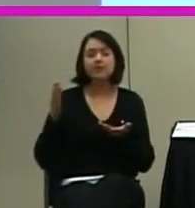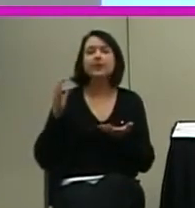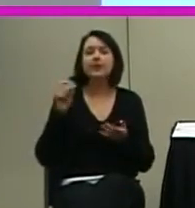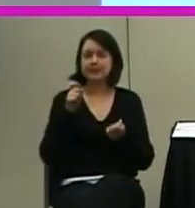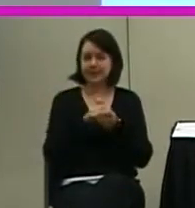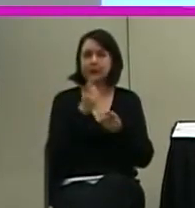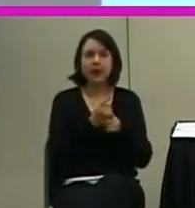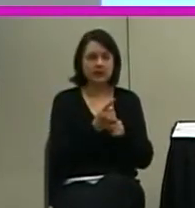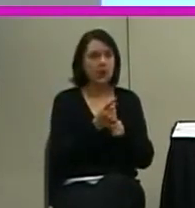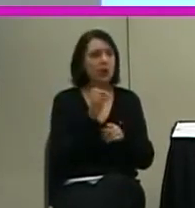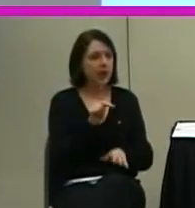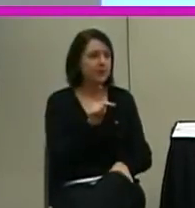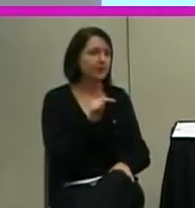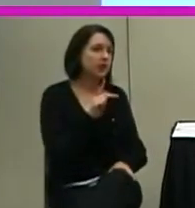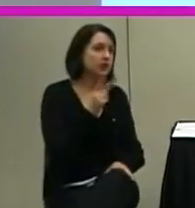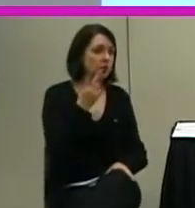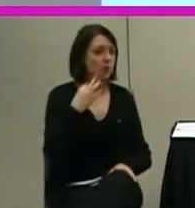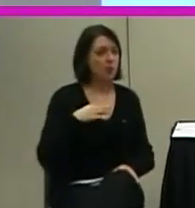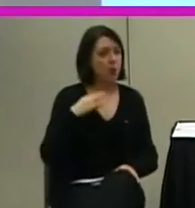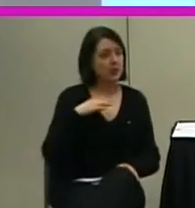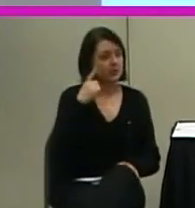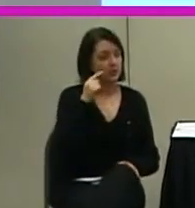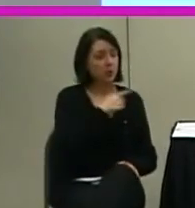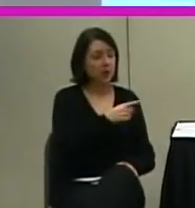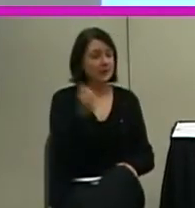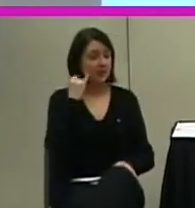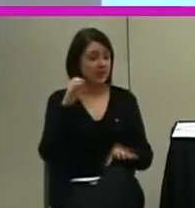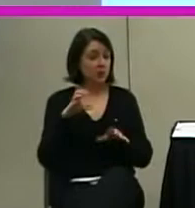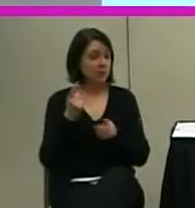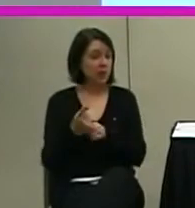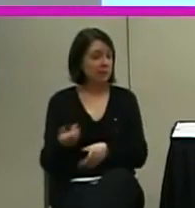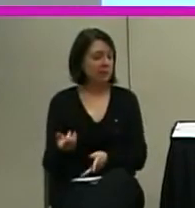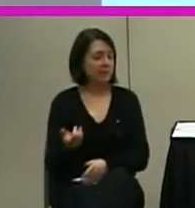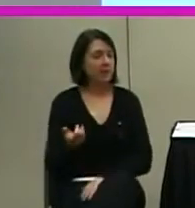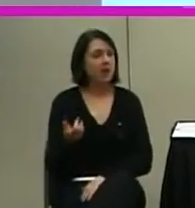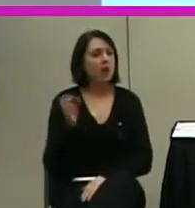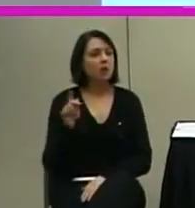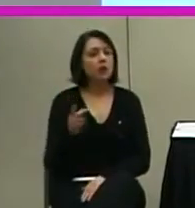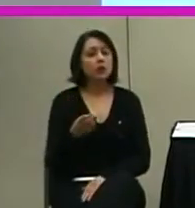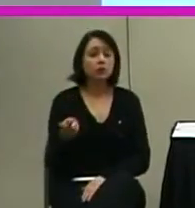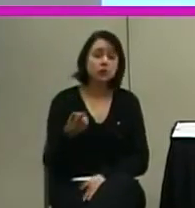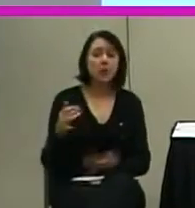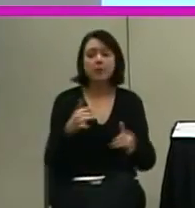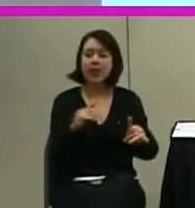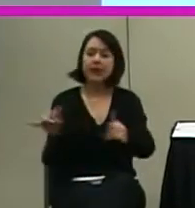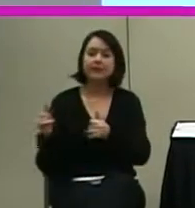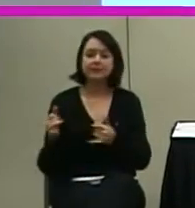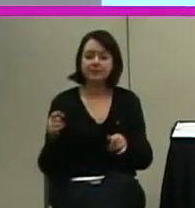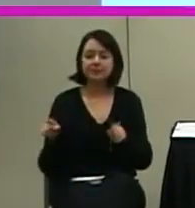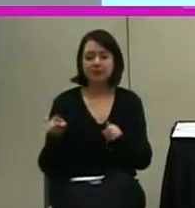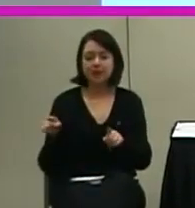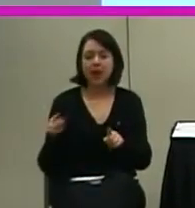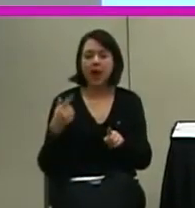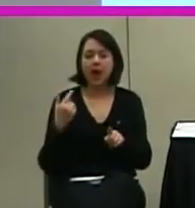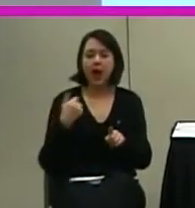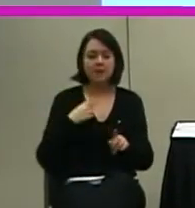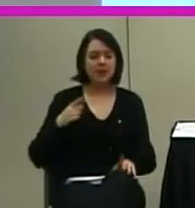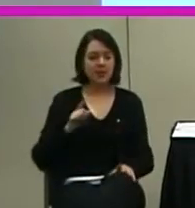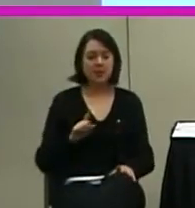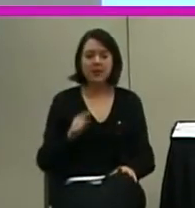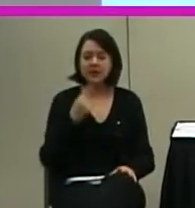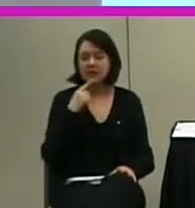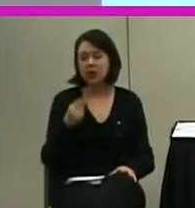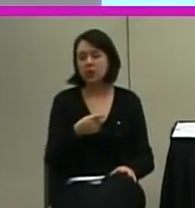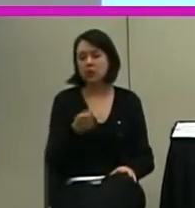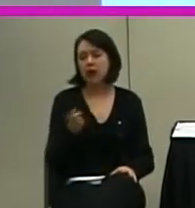Exactly right. All right, this is 2 points for everybody if these guys can get it right. You guys are out playing on the playground, and I'm going to come up and I'm going to